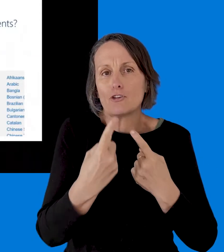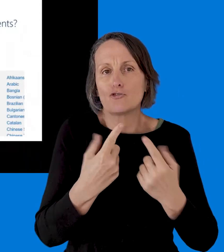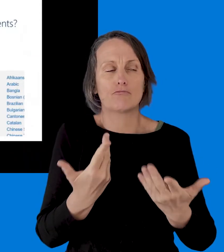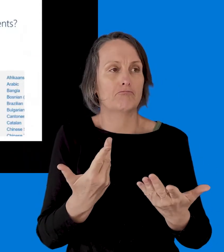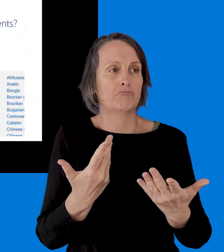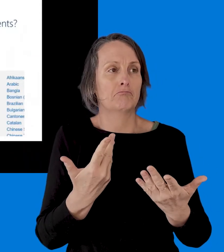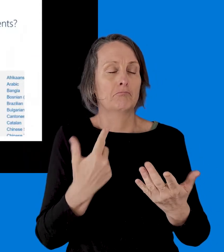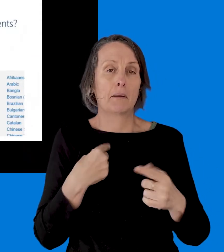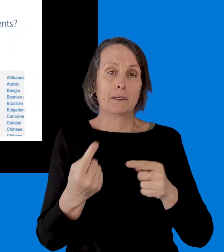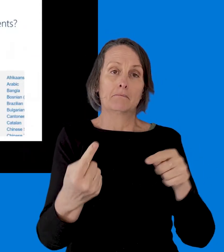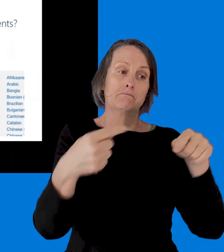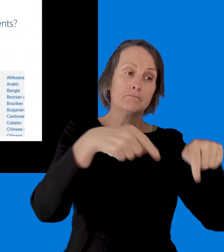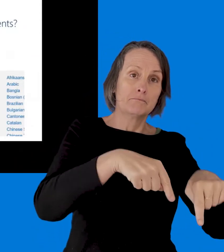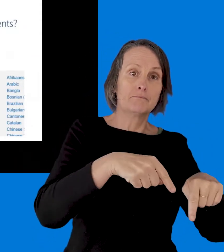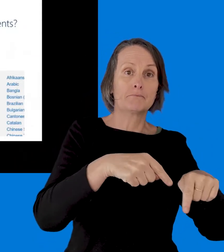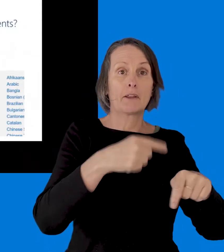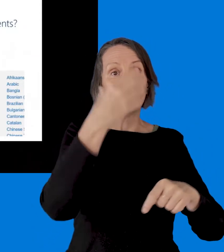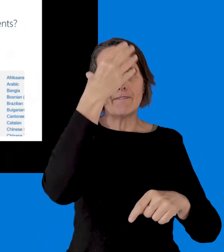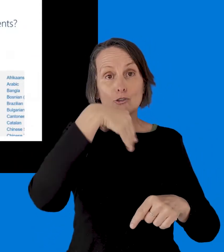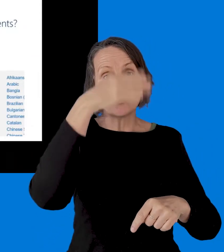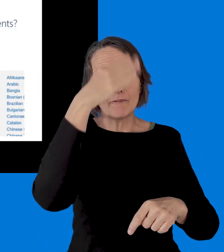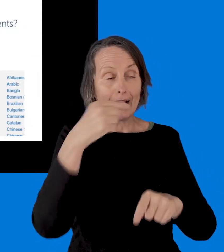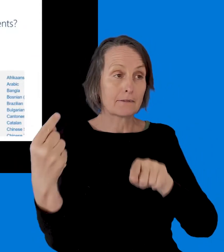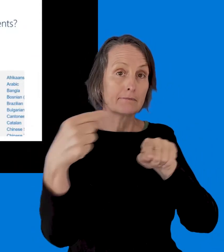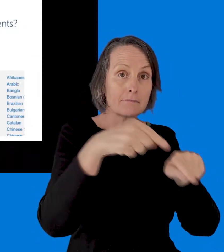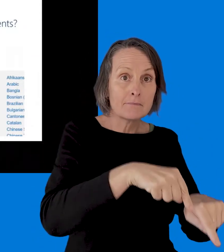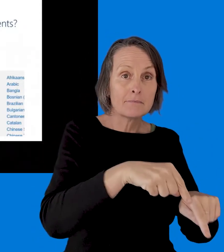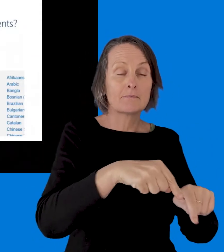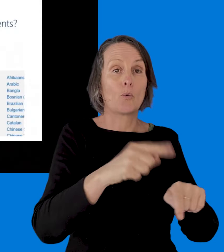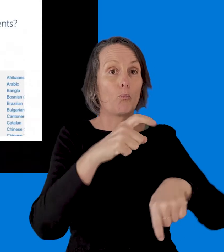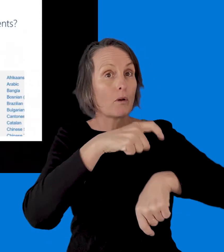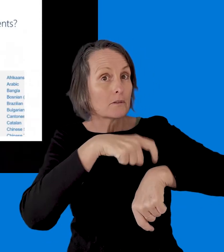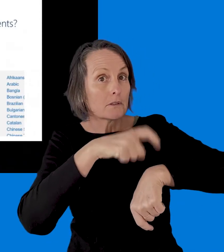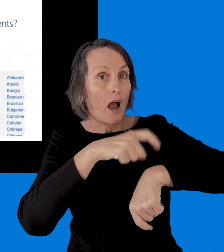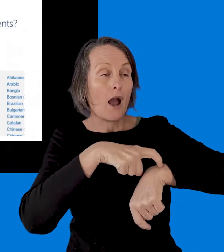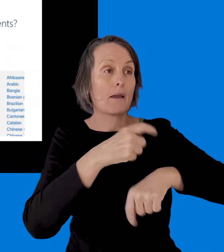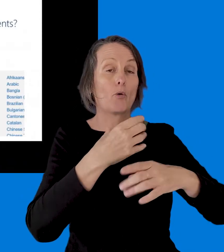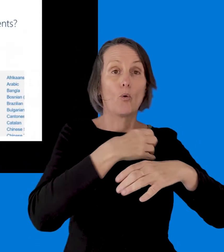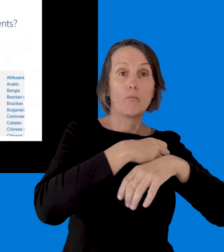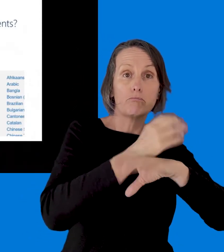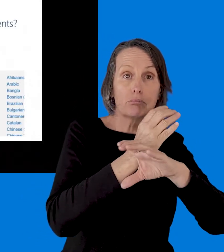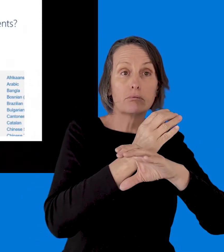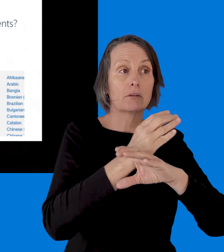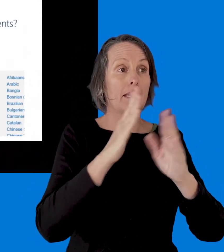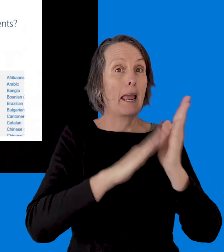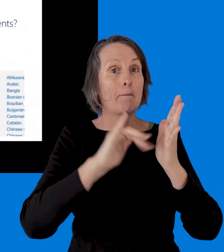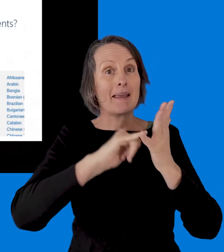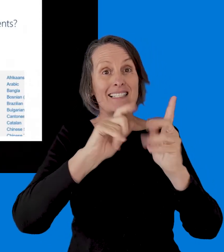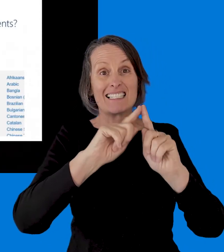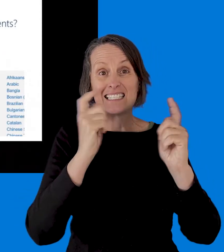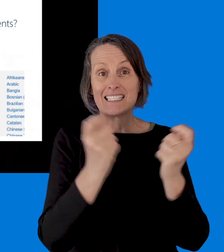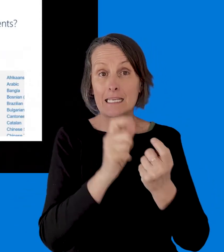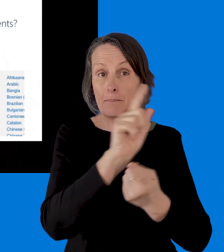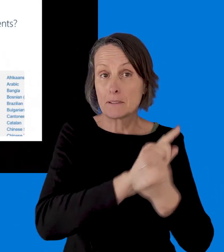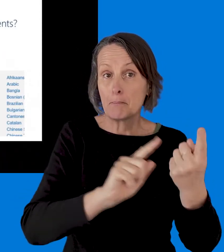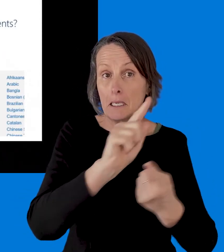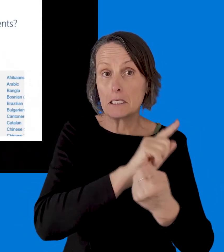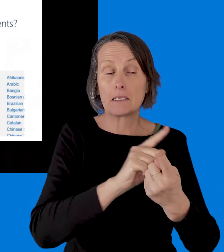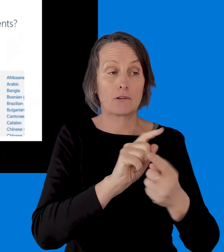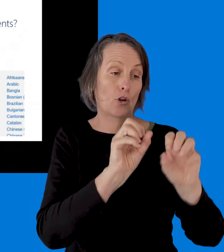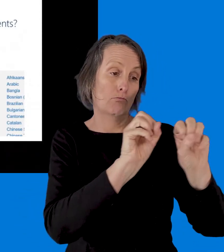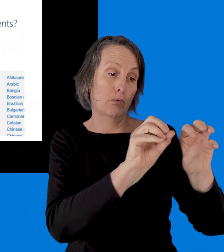other information about the school where they're going to need to attend, or maybe it will be online, and you want to provide what they need to join. Maybe it's a Teams meeting, and you provide